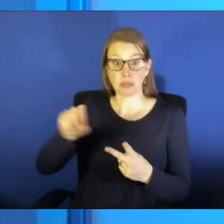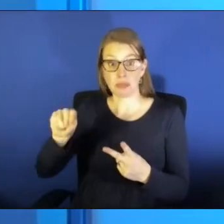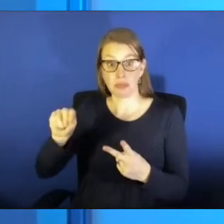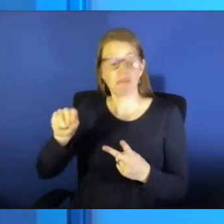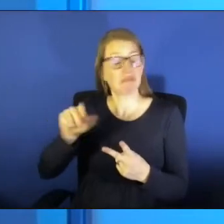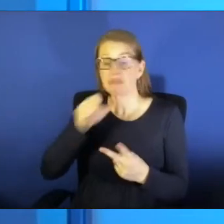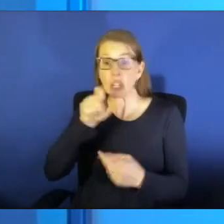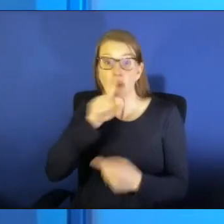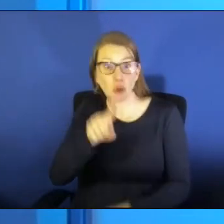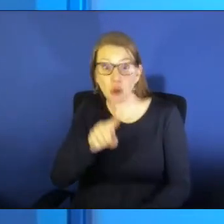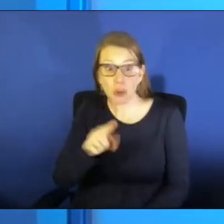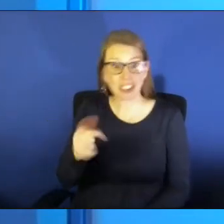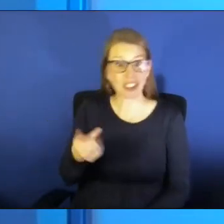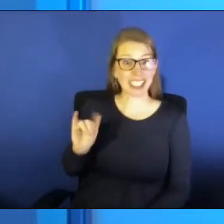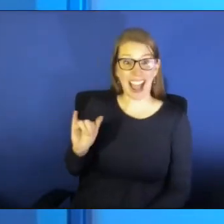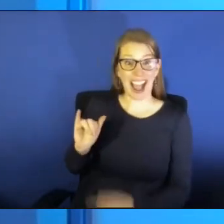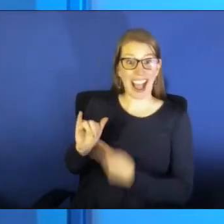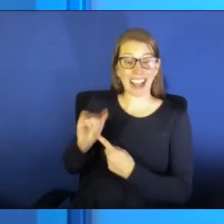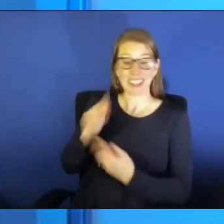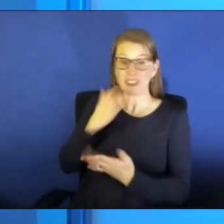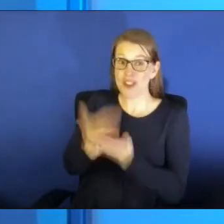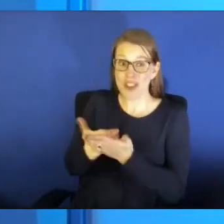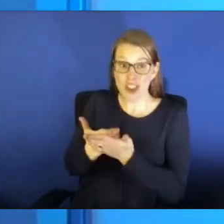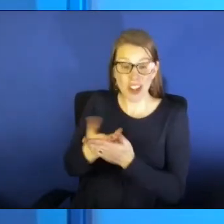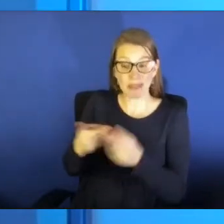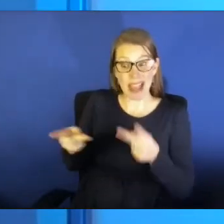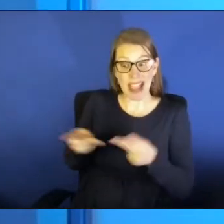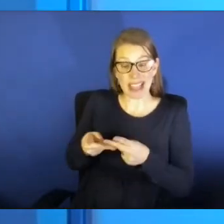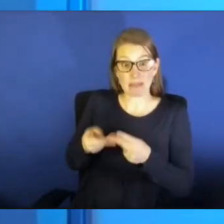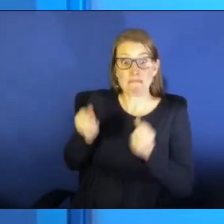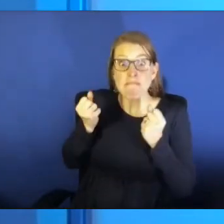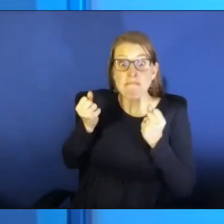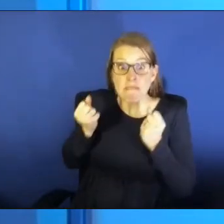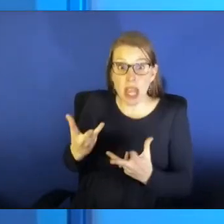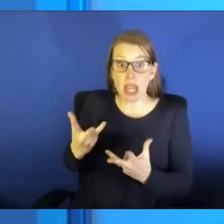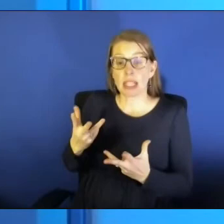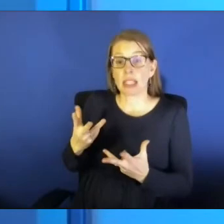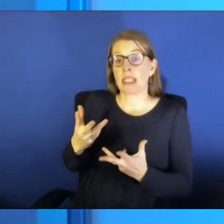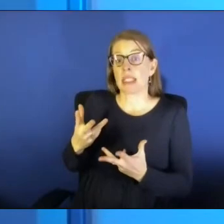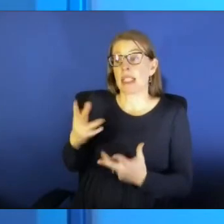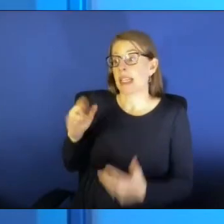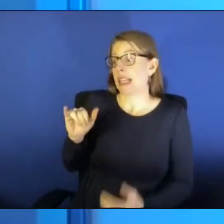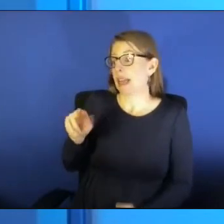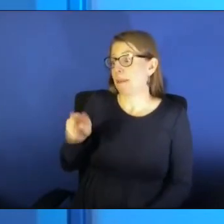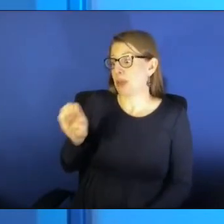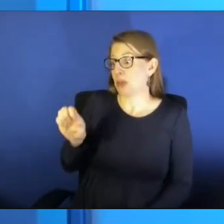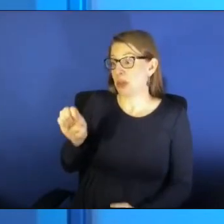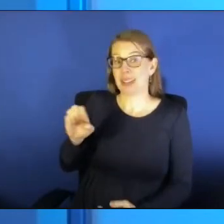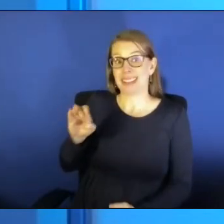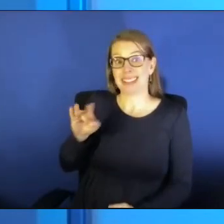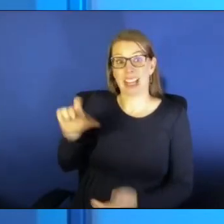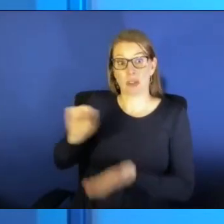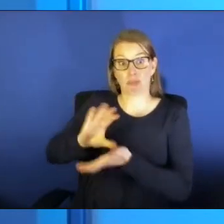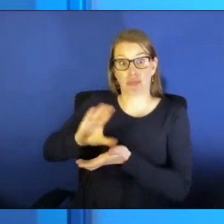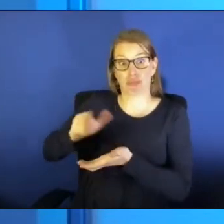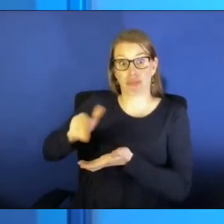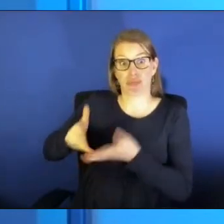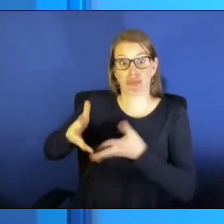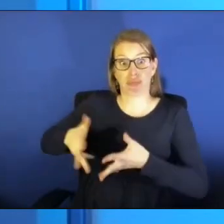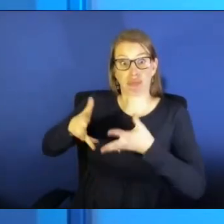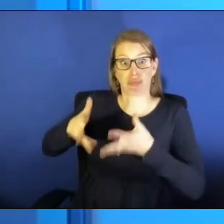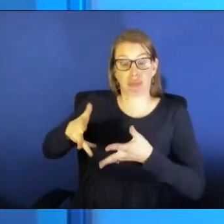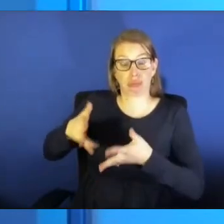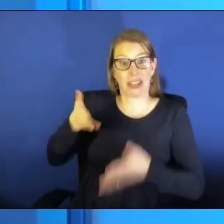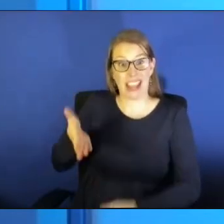a place where there's a very large number of immune cells, and it's becoming increasingly clear, I think, that